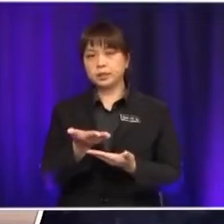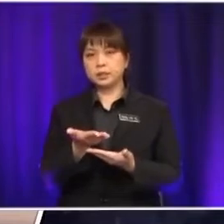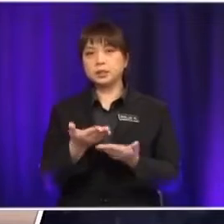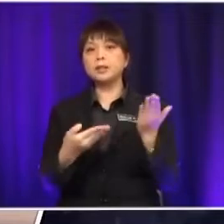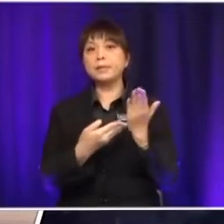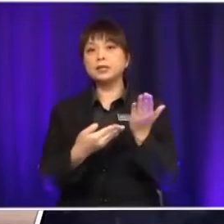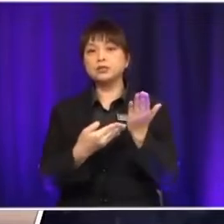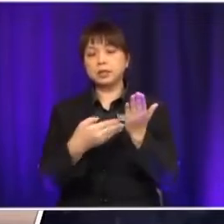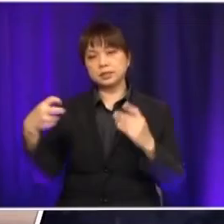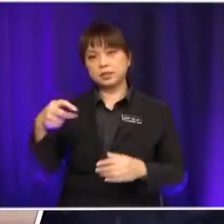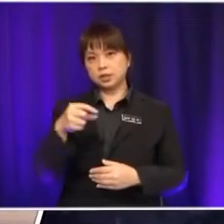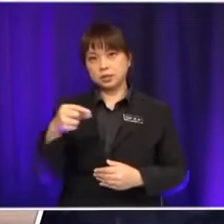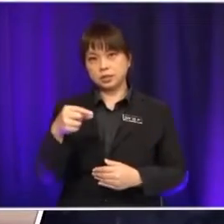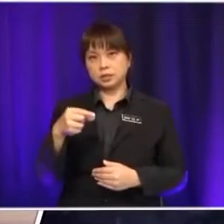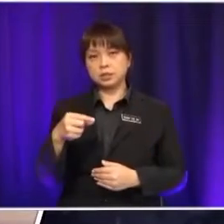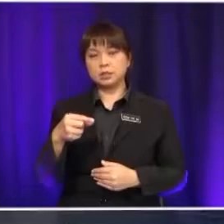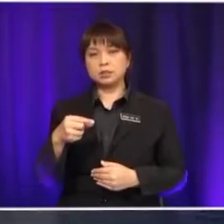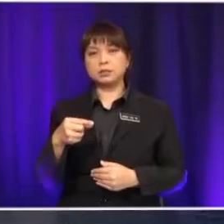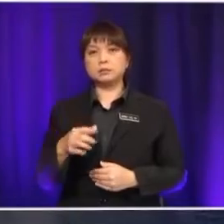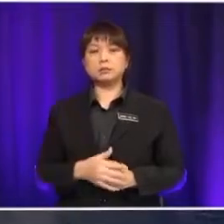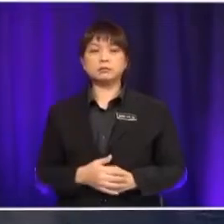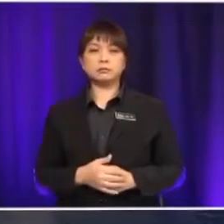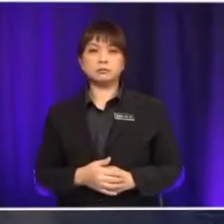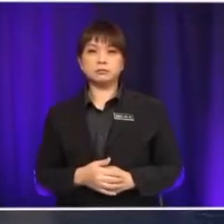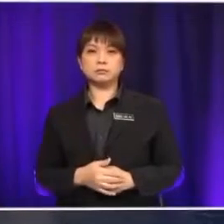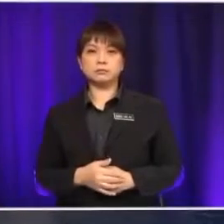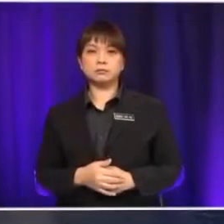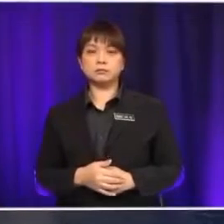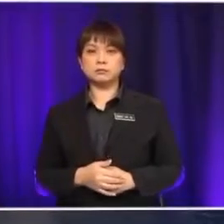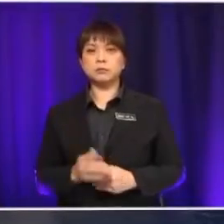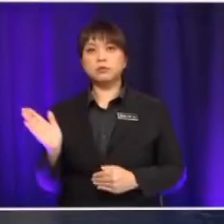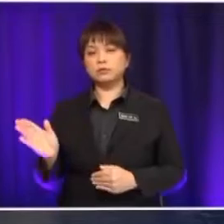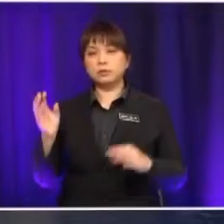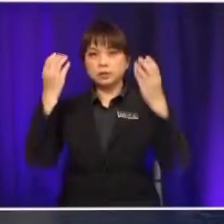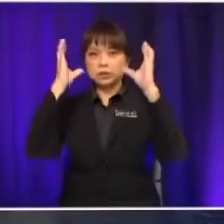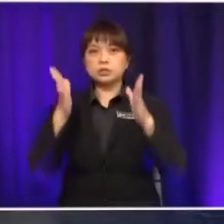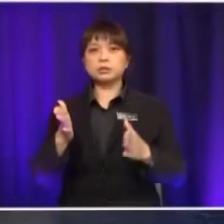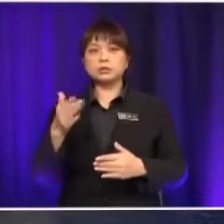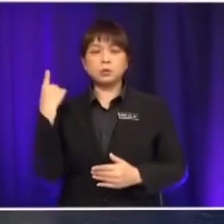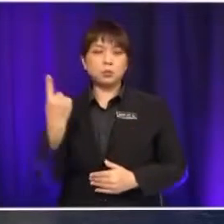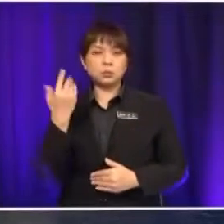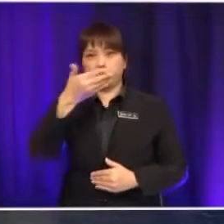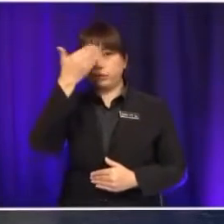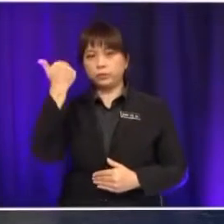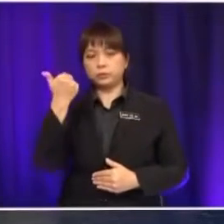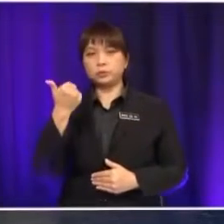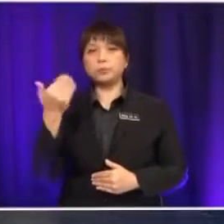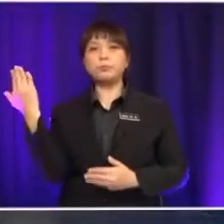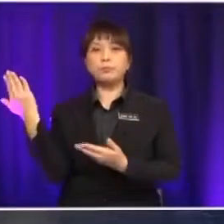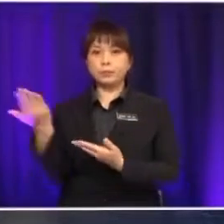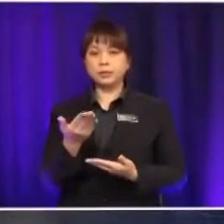an oversized paperweight then. Yeah, right. Because like for my case is I always forgot to bring my charger. Then I will bring the laptop.